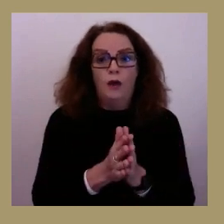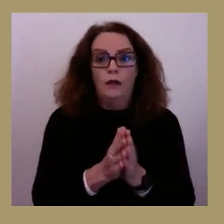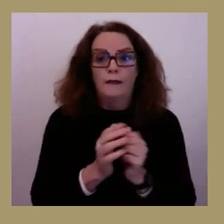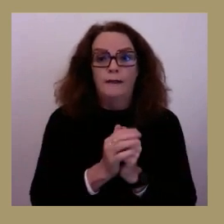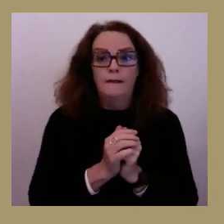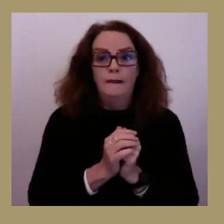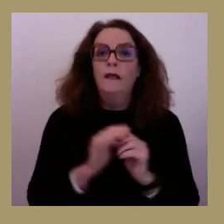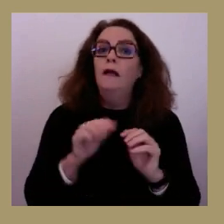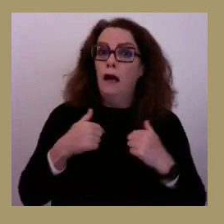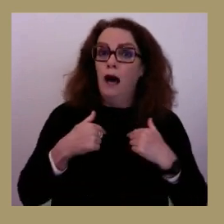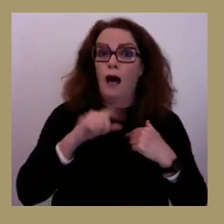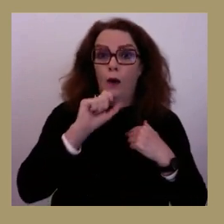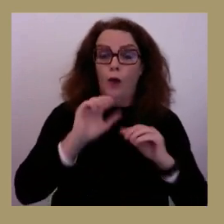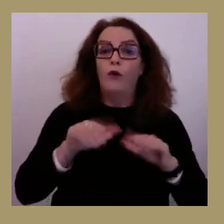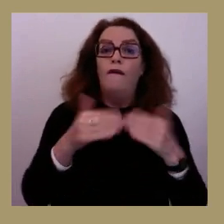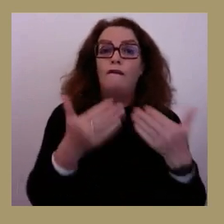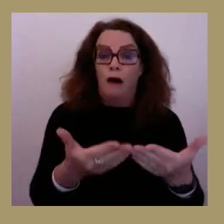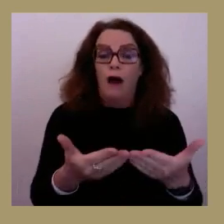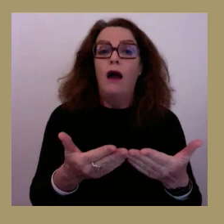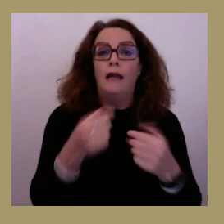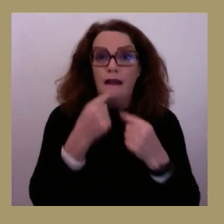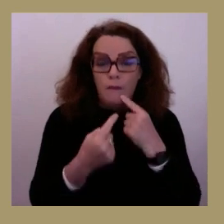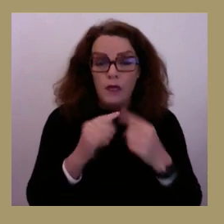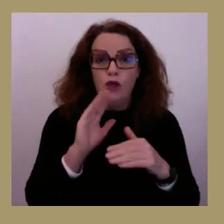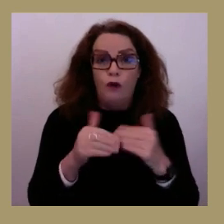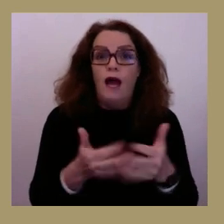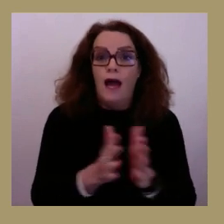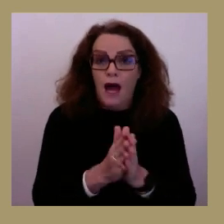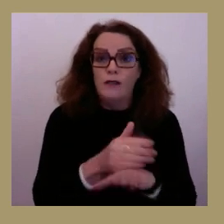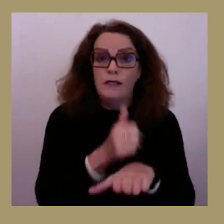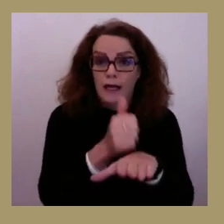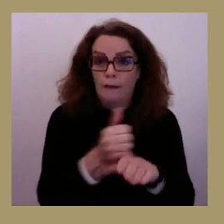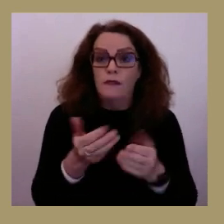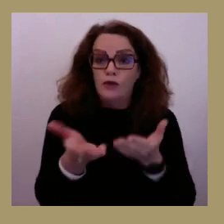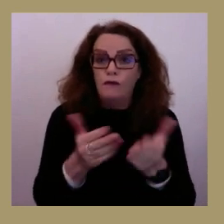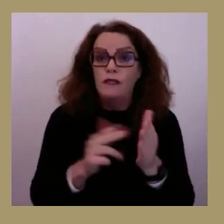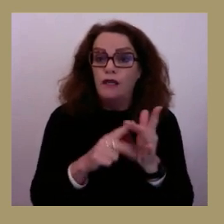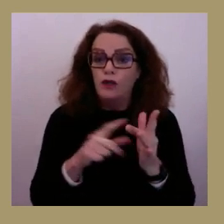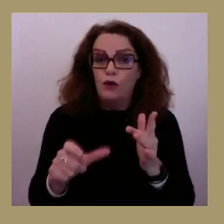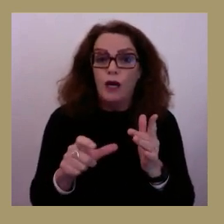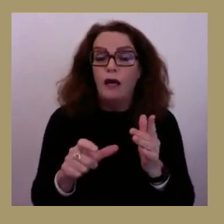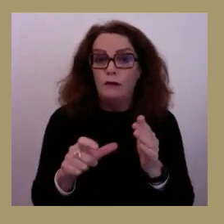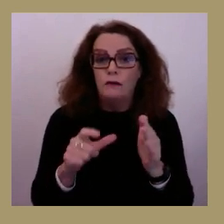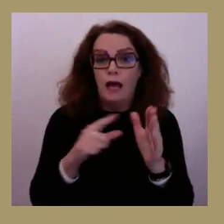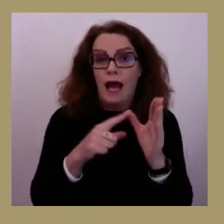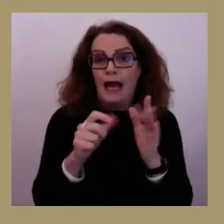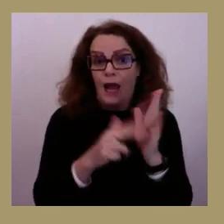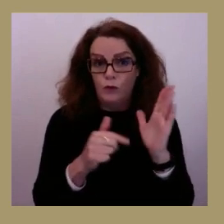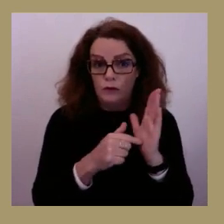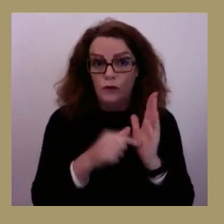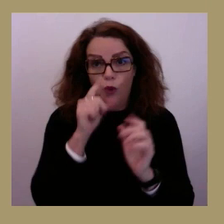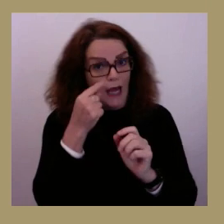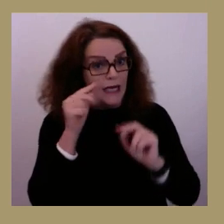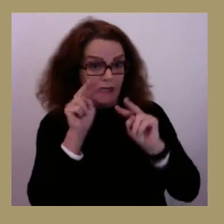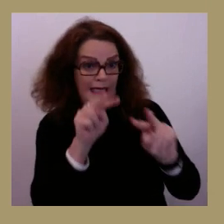provide information on setting up a Service Victoria account. You will see my screen, which has been shared. So we'll walk through how to create